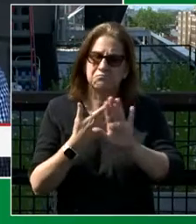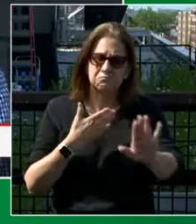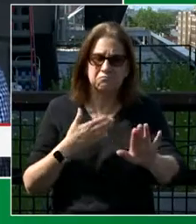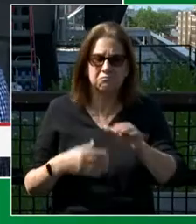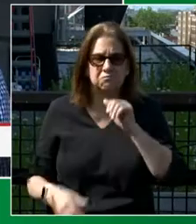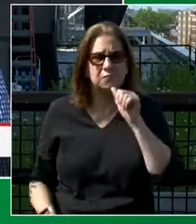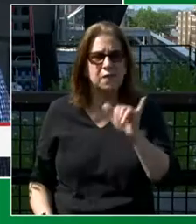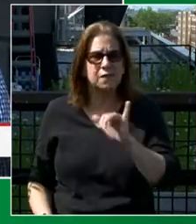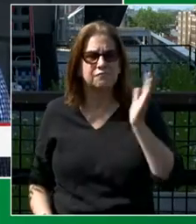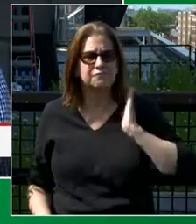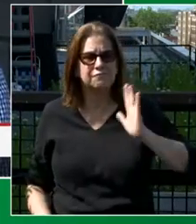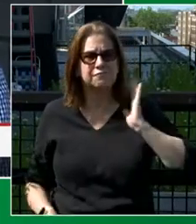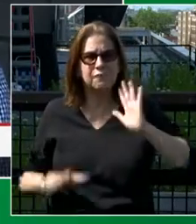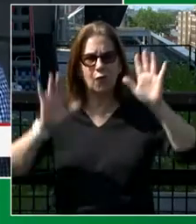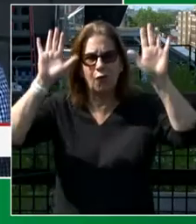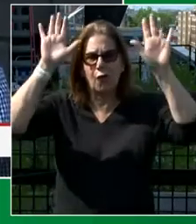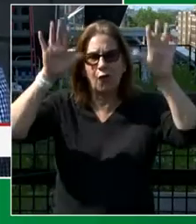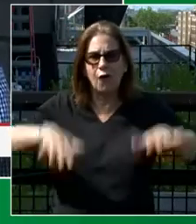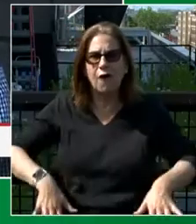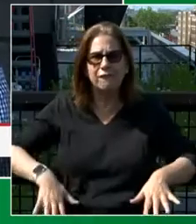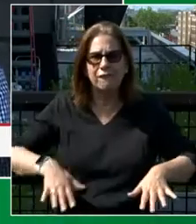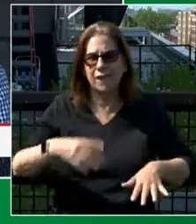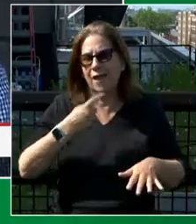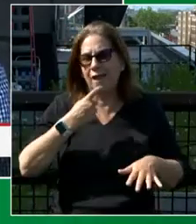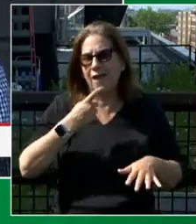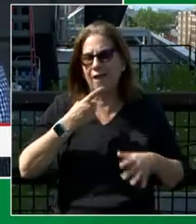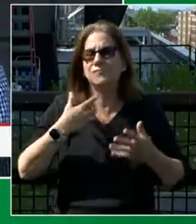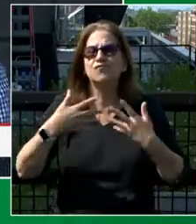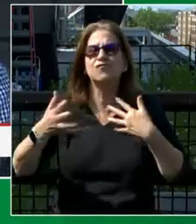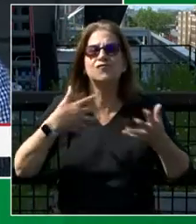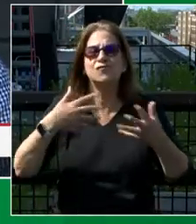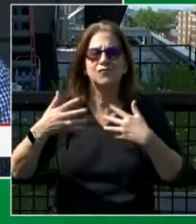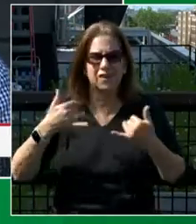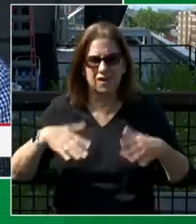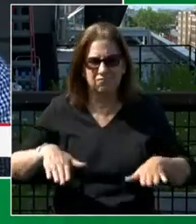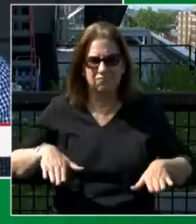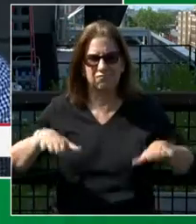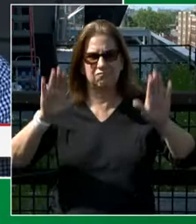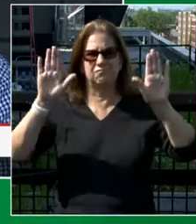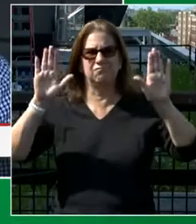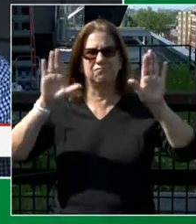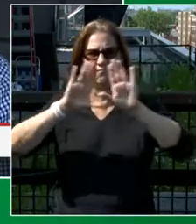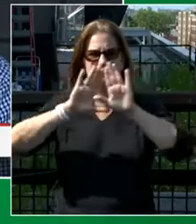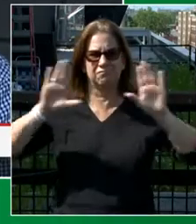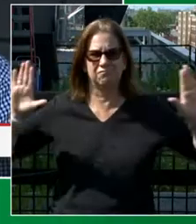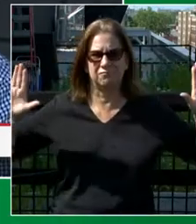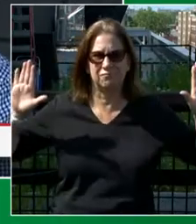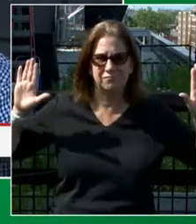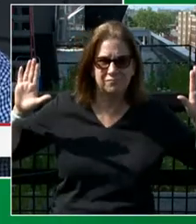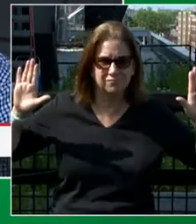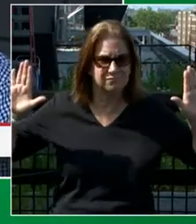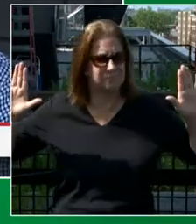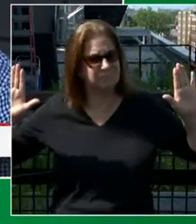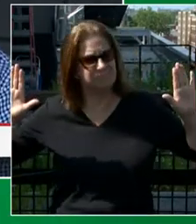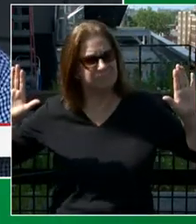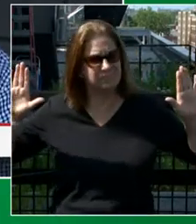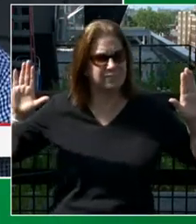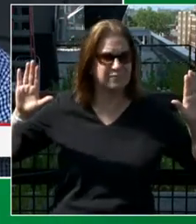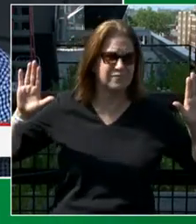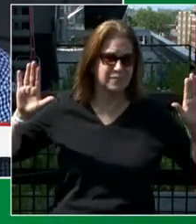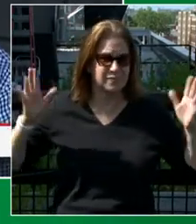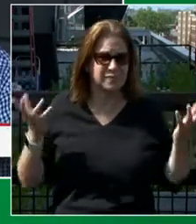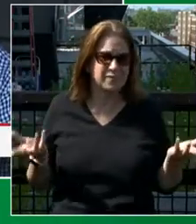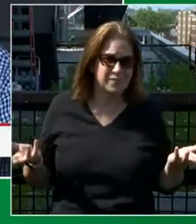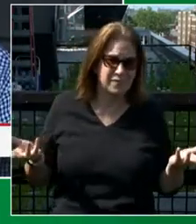So it's been great to see those, but you also have a pretty good idea of who are your new regulars who haven't been downtown